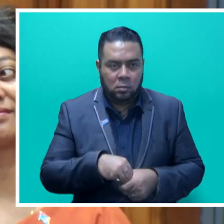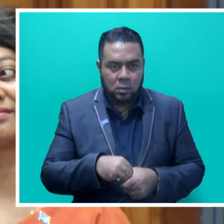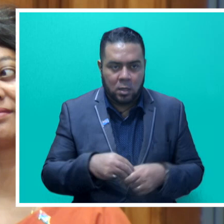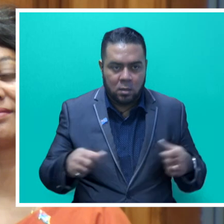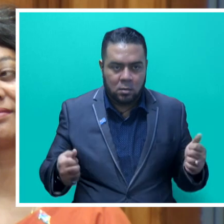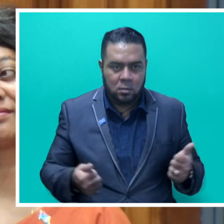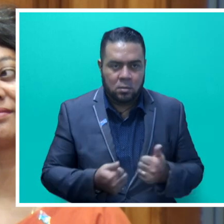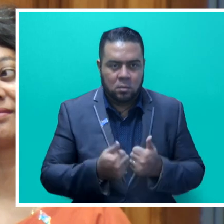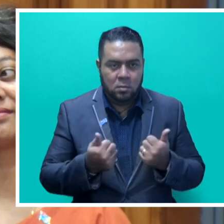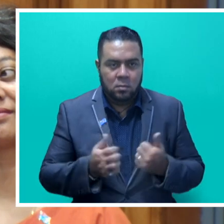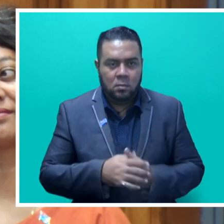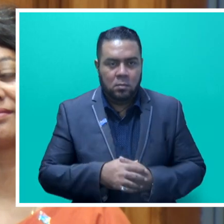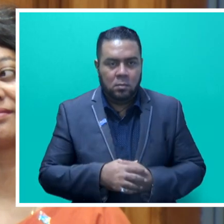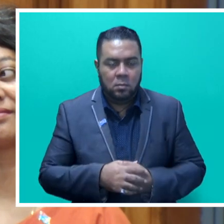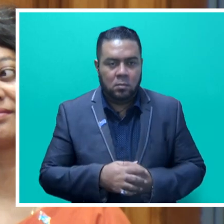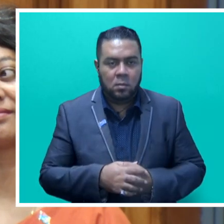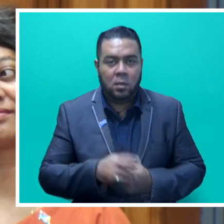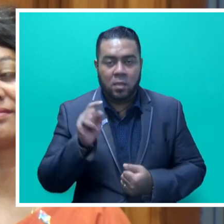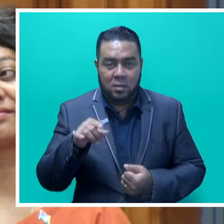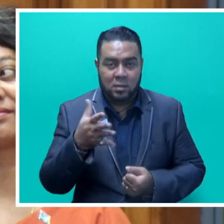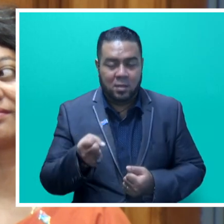adequate sanitation facilities. This is